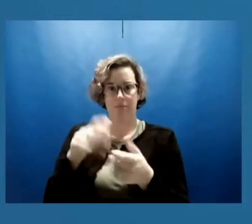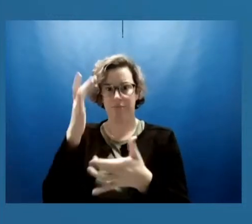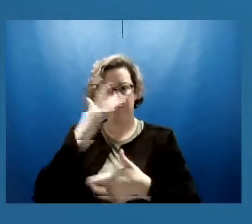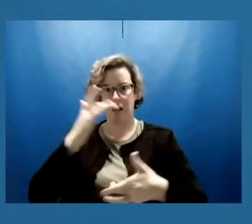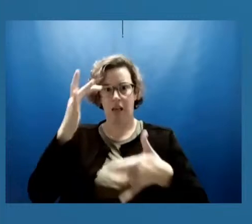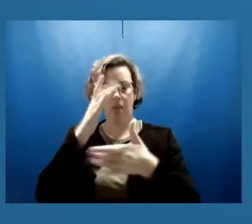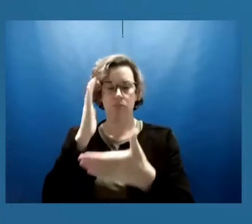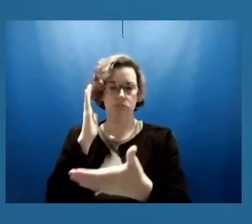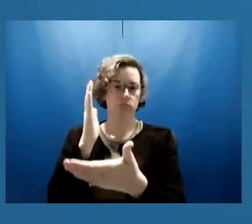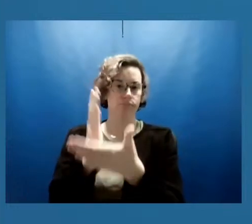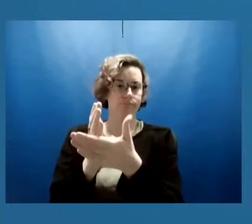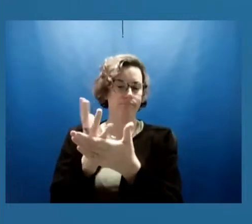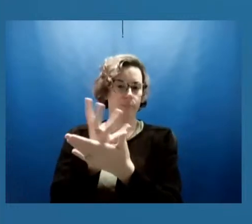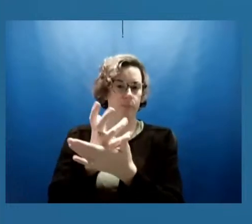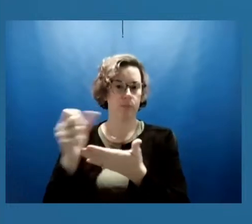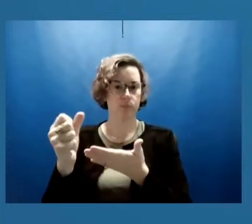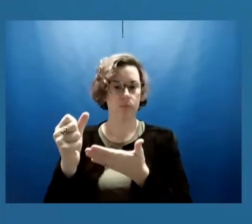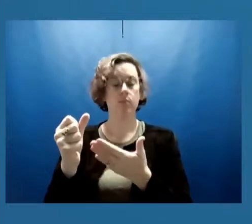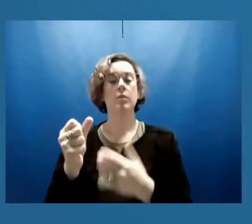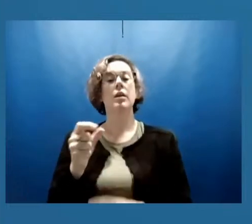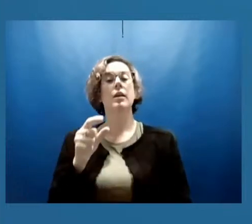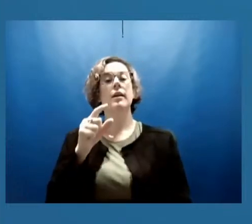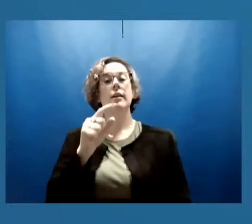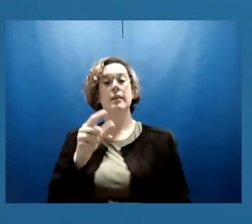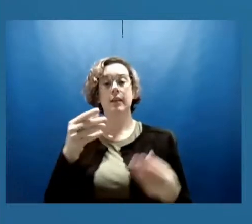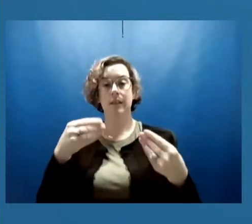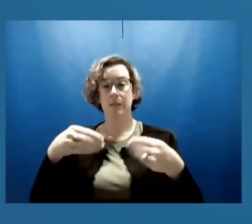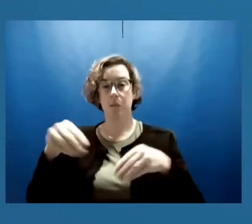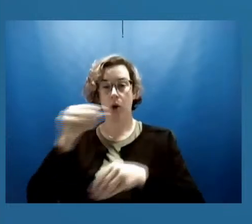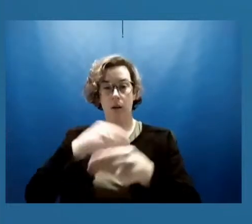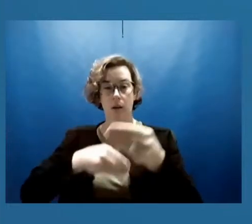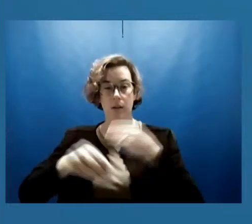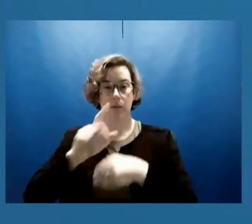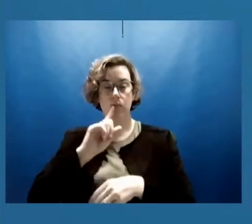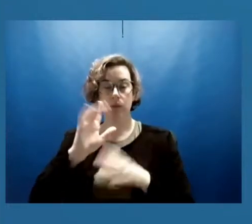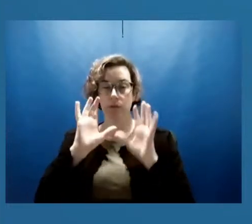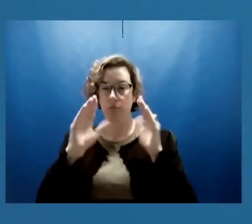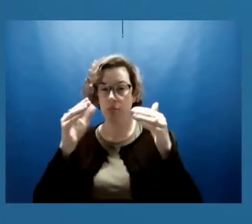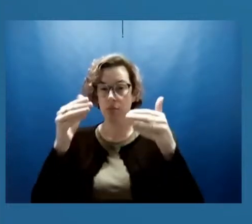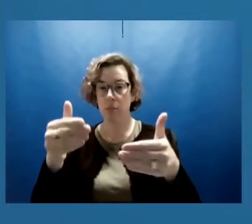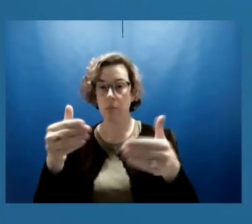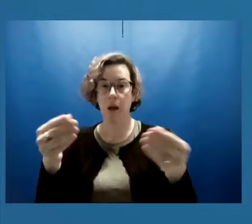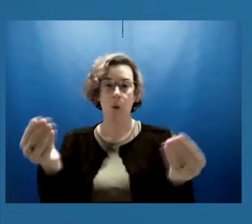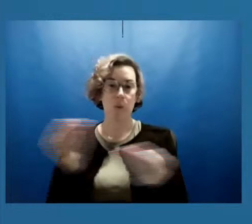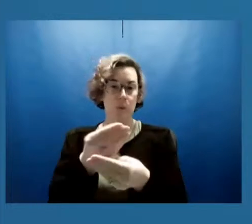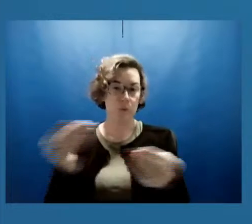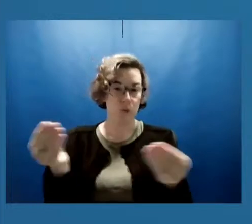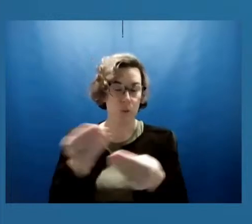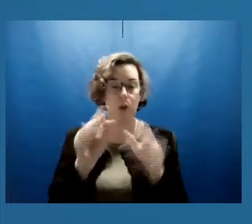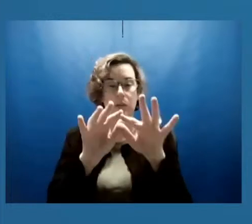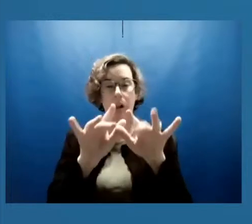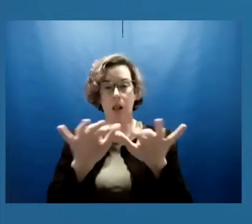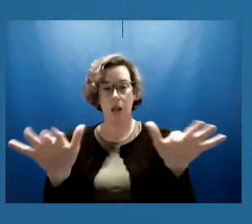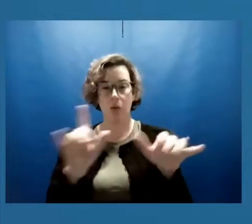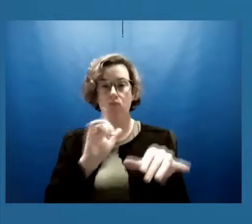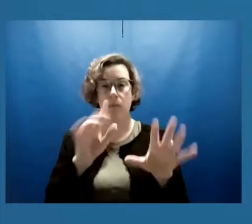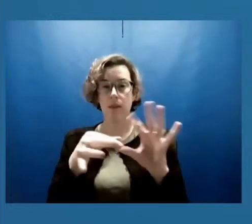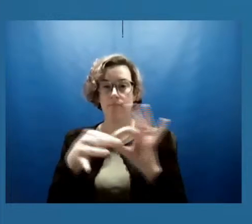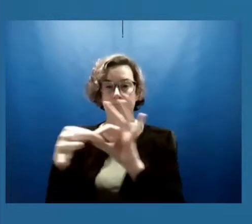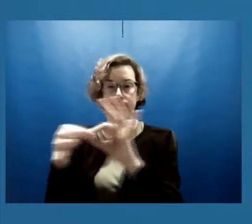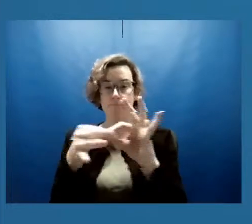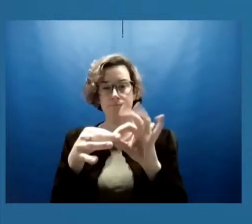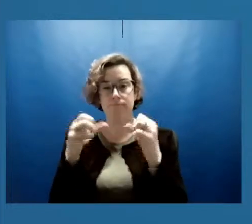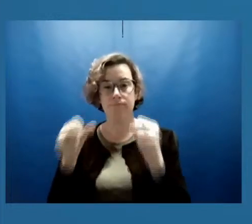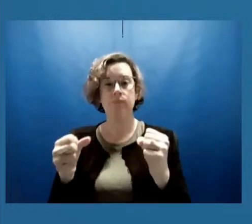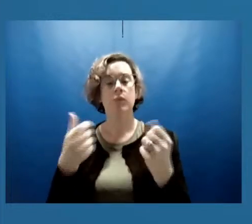chain. These markets are very closely linked by source flocks, distributors. So we think it's really important to get in